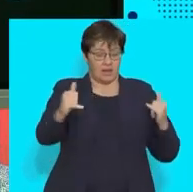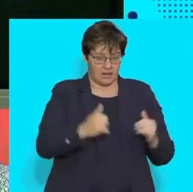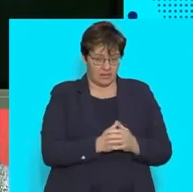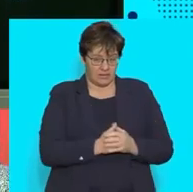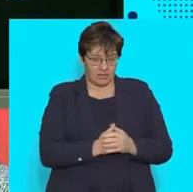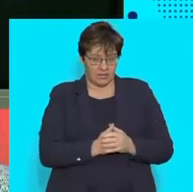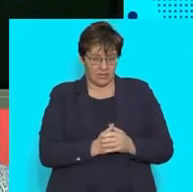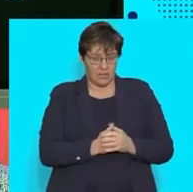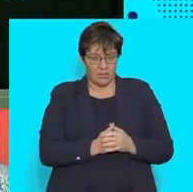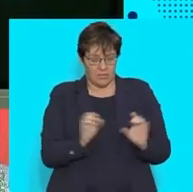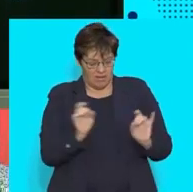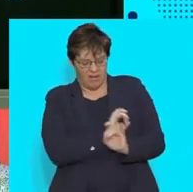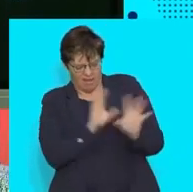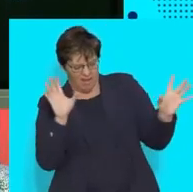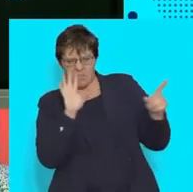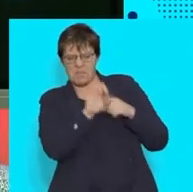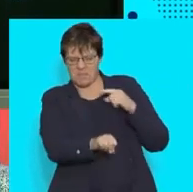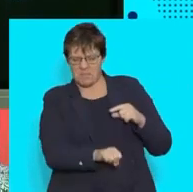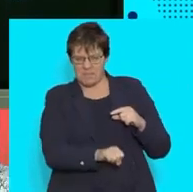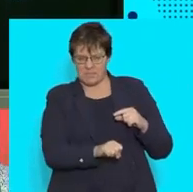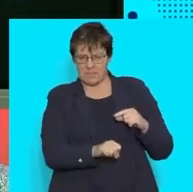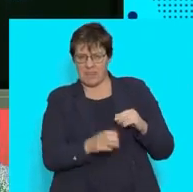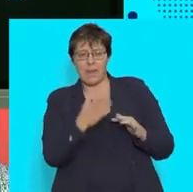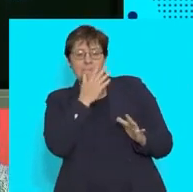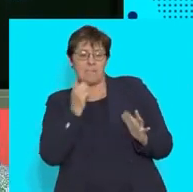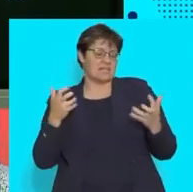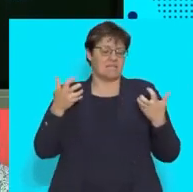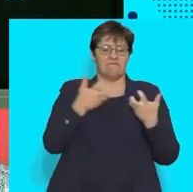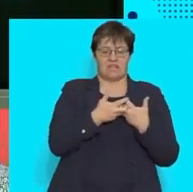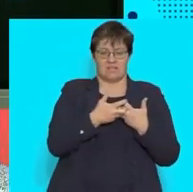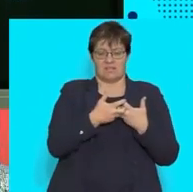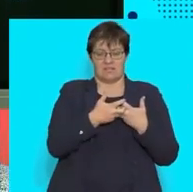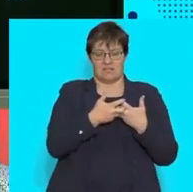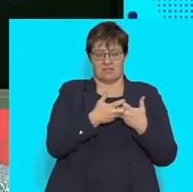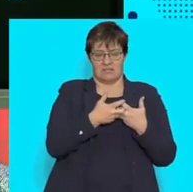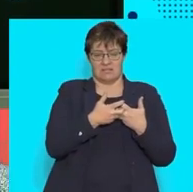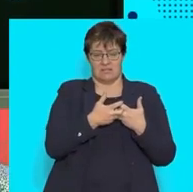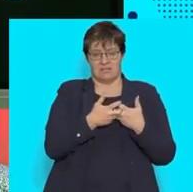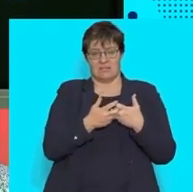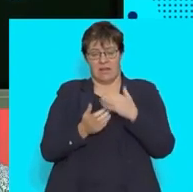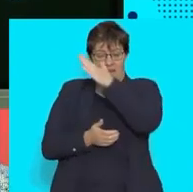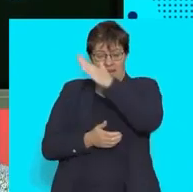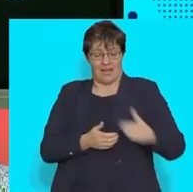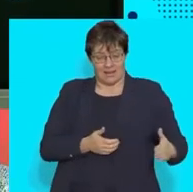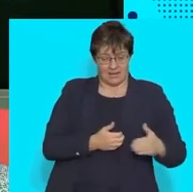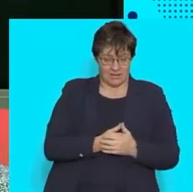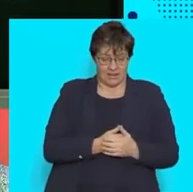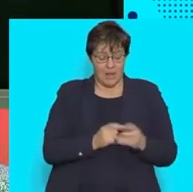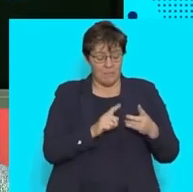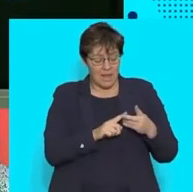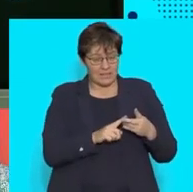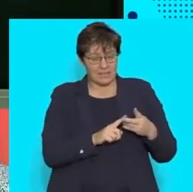that, you know, is very clear and obvious in terms of the best fit curve or the best fit line. But